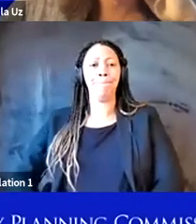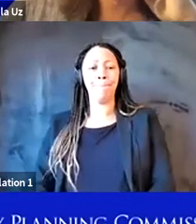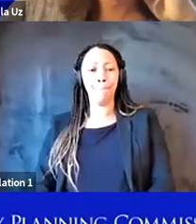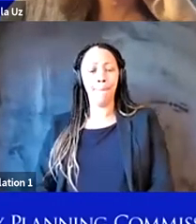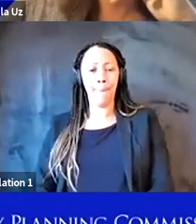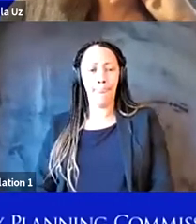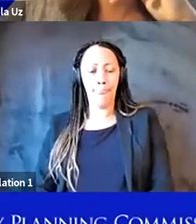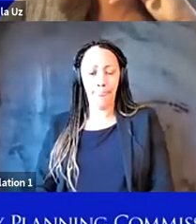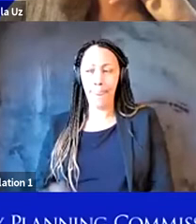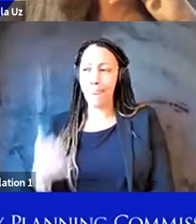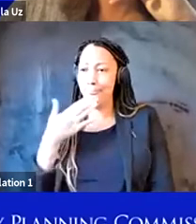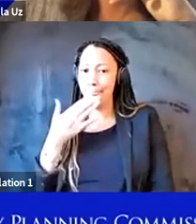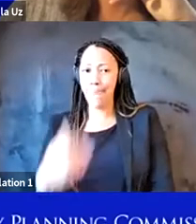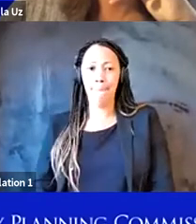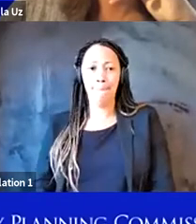Thank you. Ms.